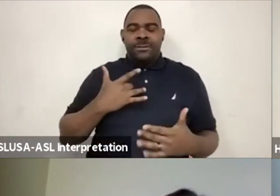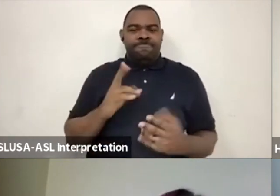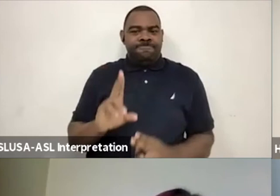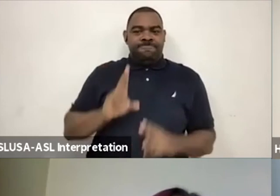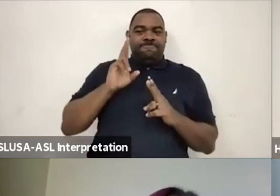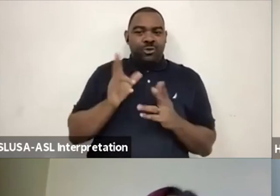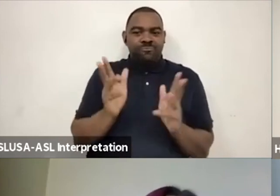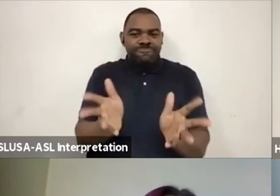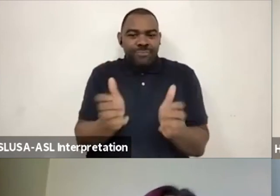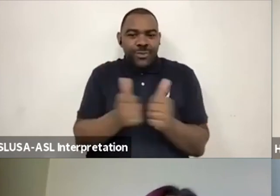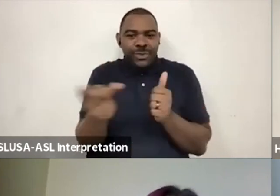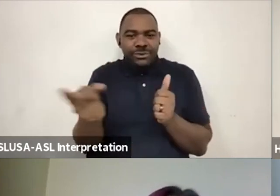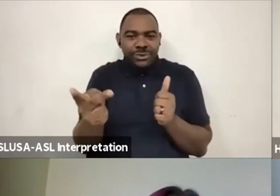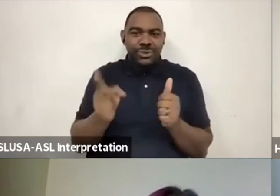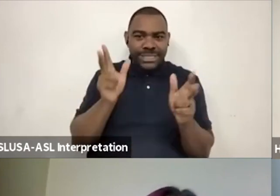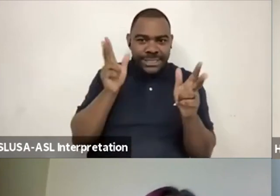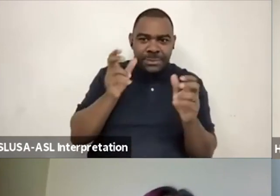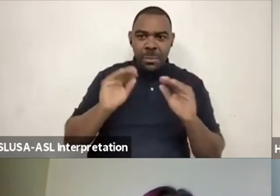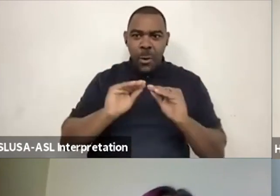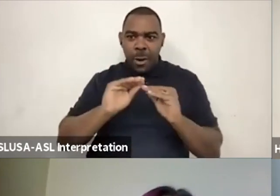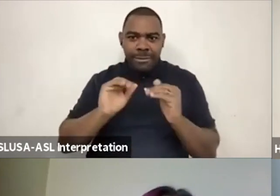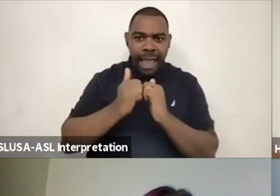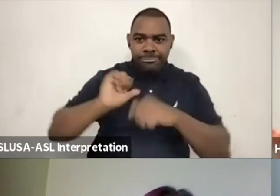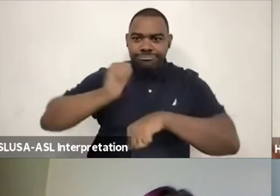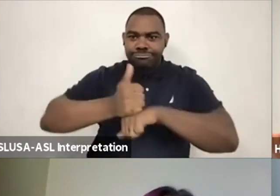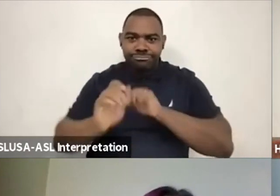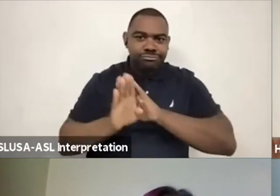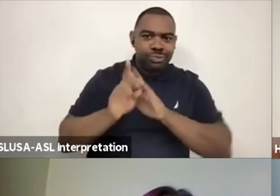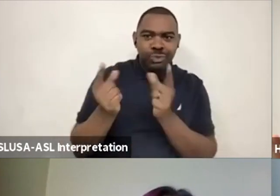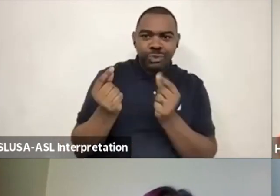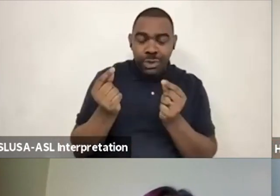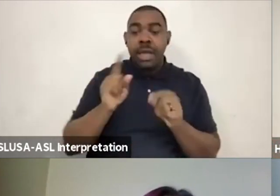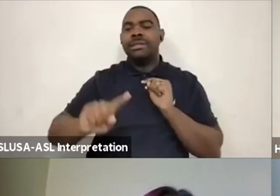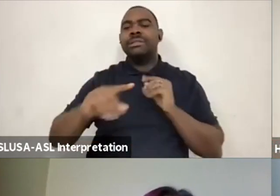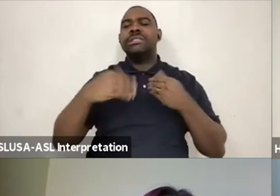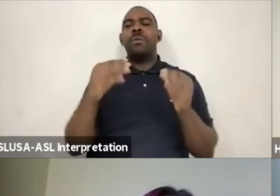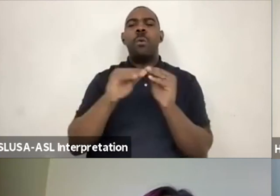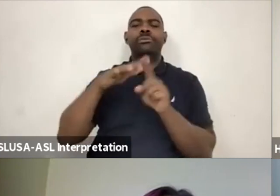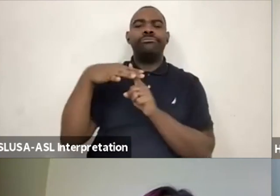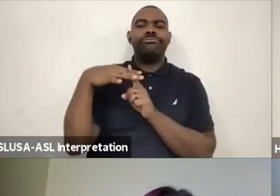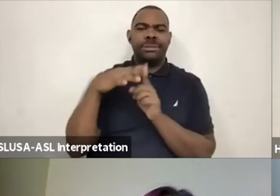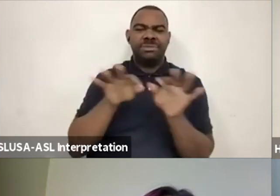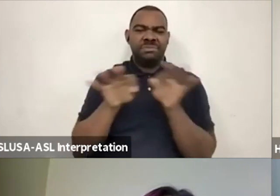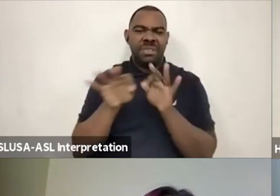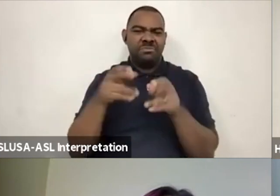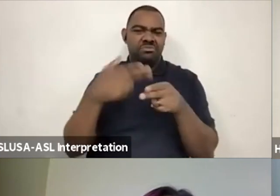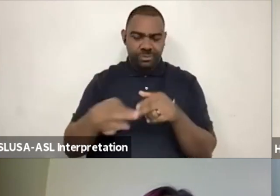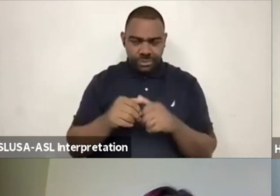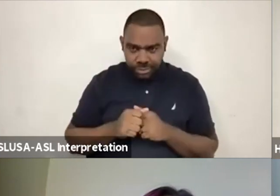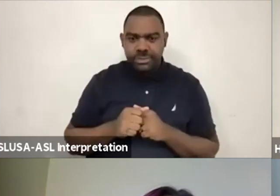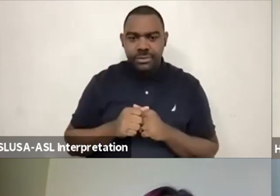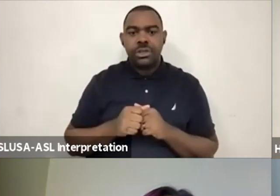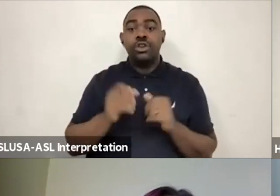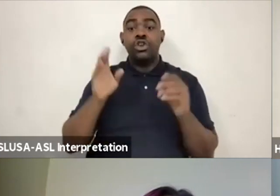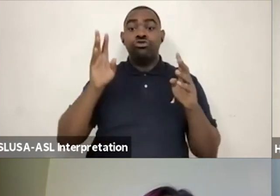hear more about how you built it. But just to give everyone a bit more context, as a creative arts therapist,